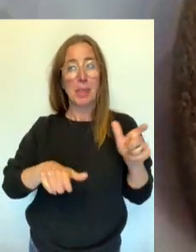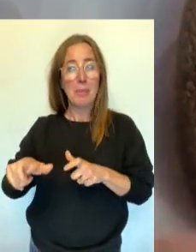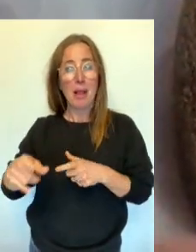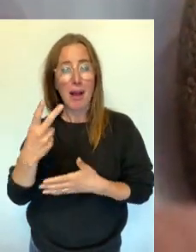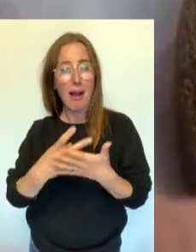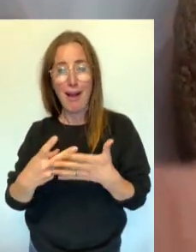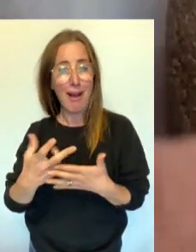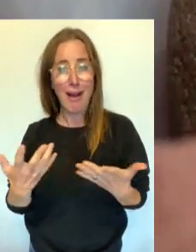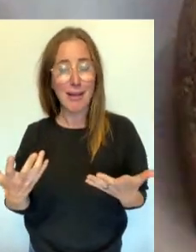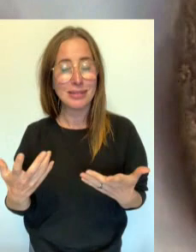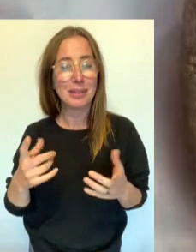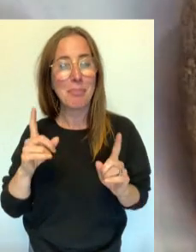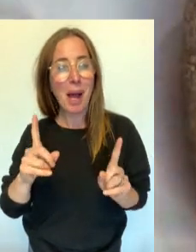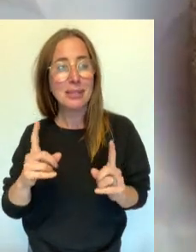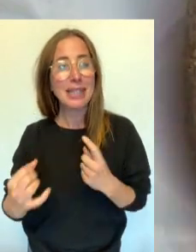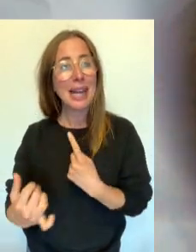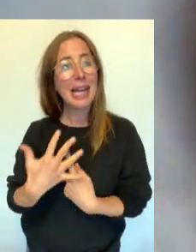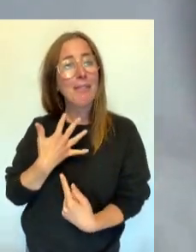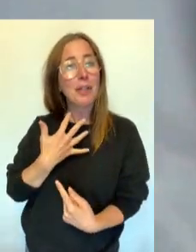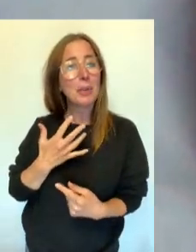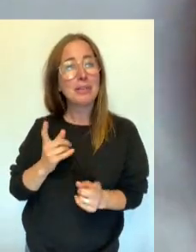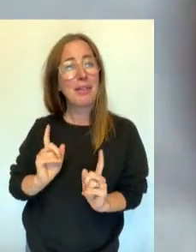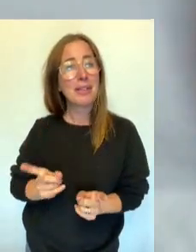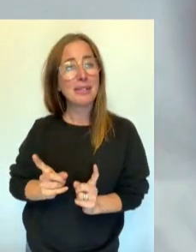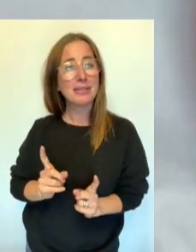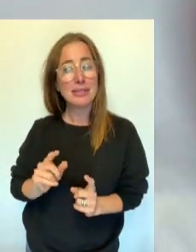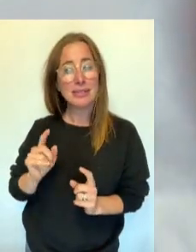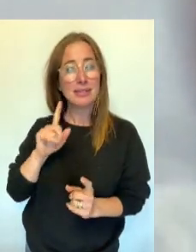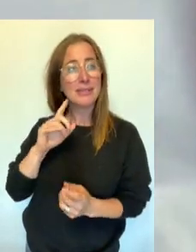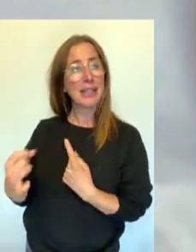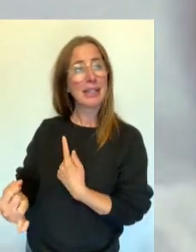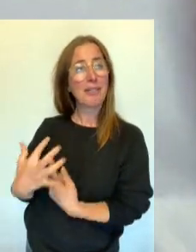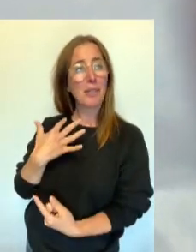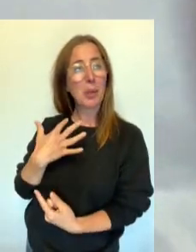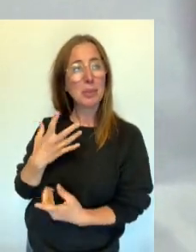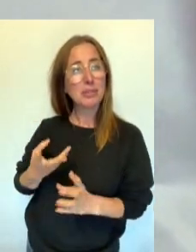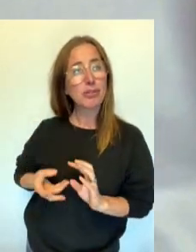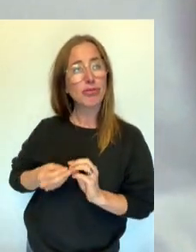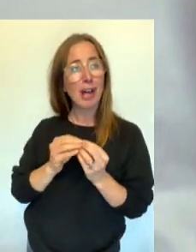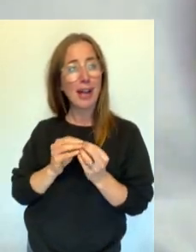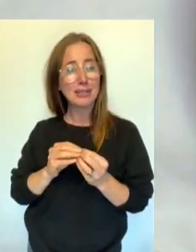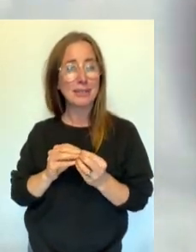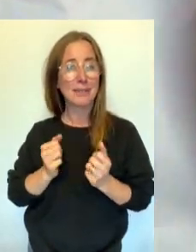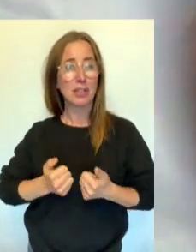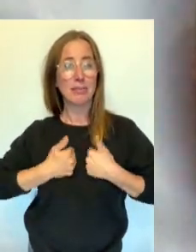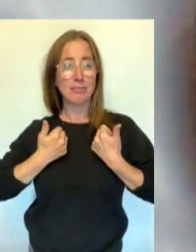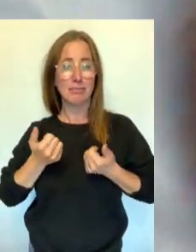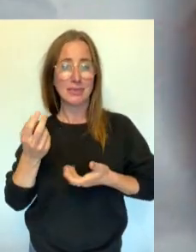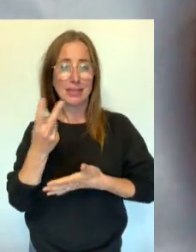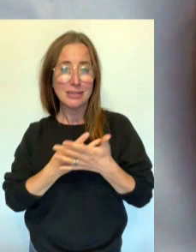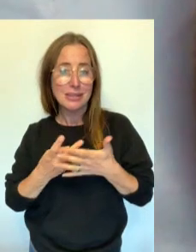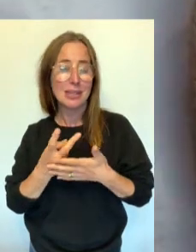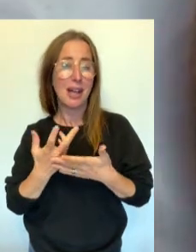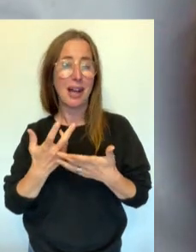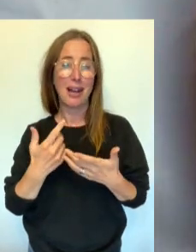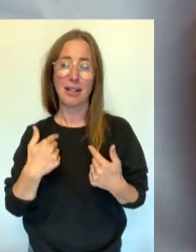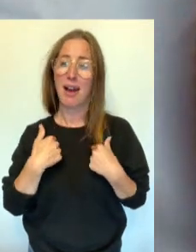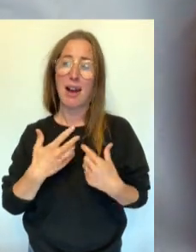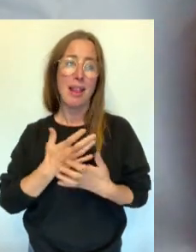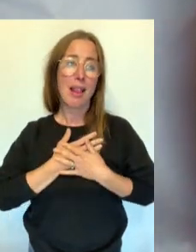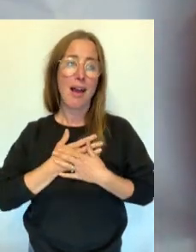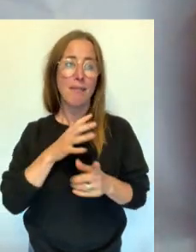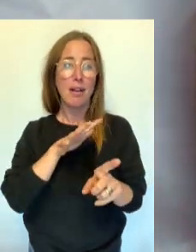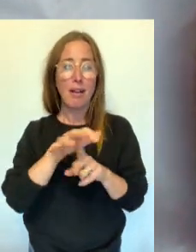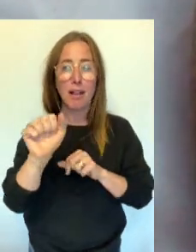or a story behind something that you're creating. I find it quite interesting learning about other cultures and history behind